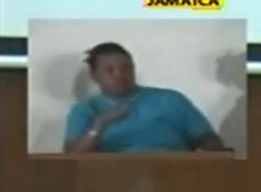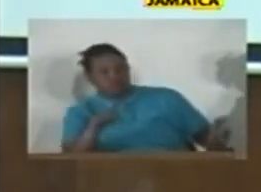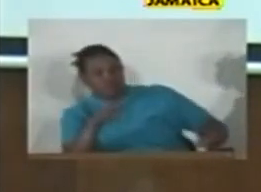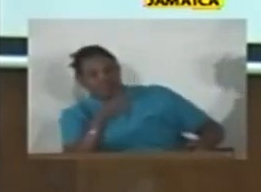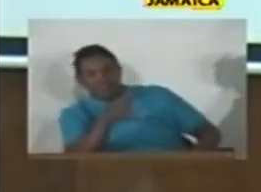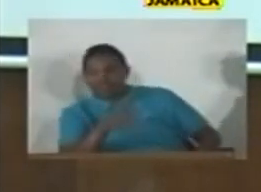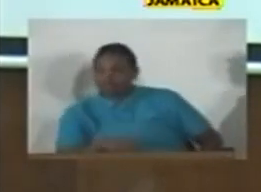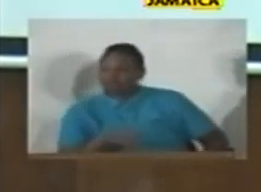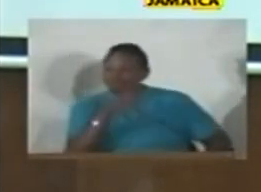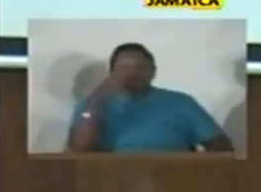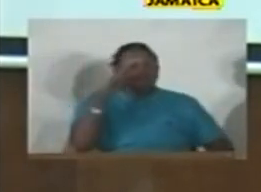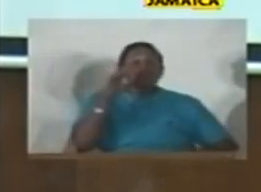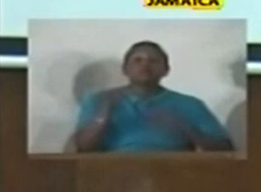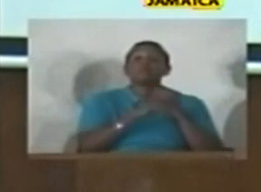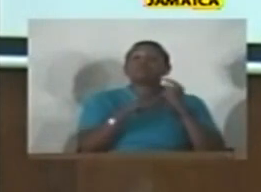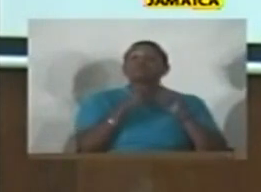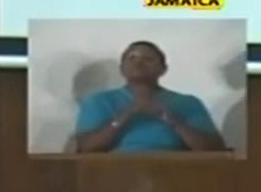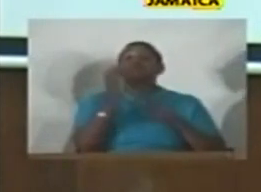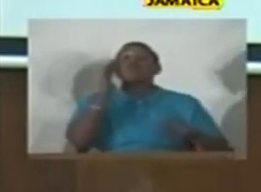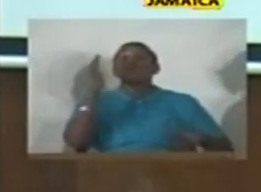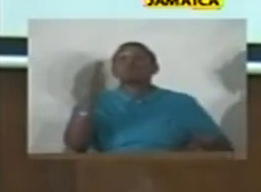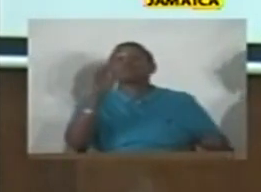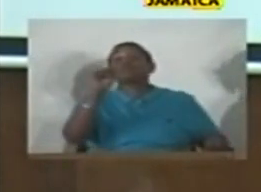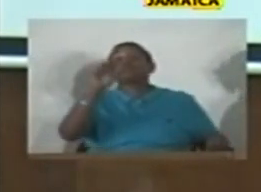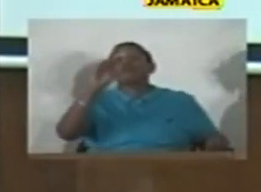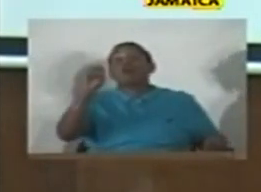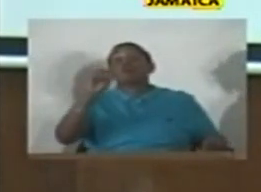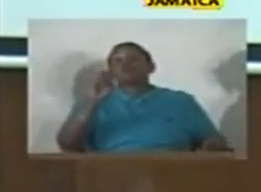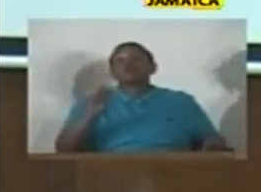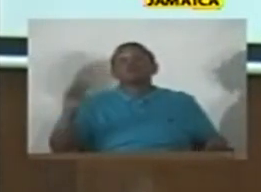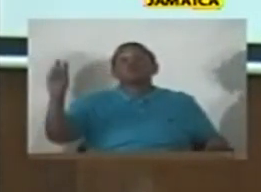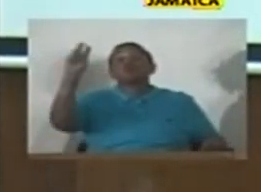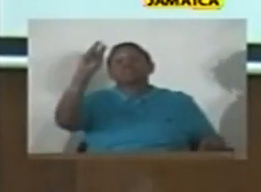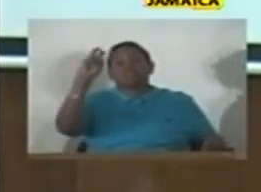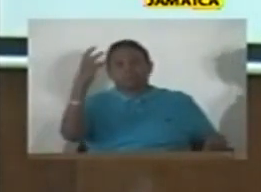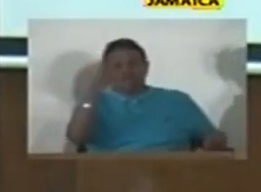farm itself would also be an agro-tourism attraction.